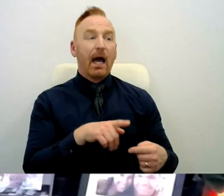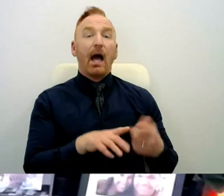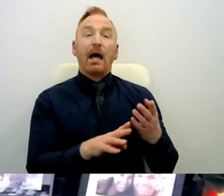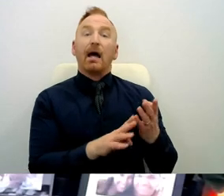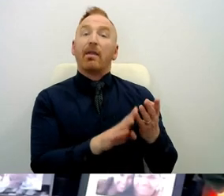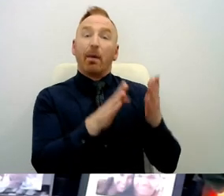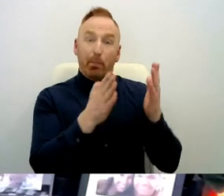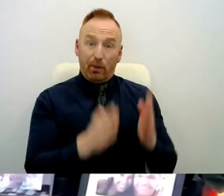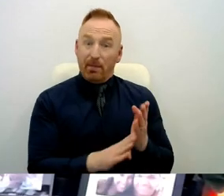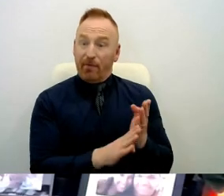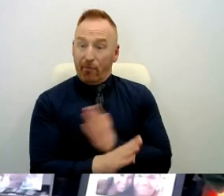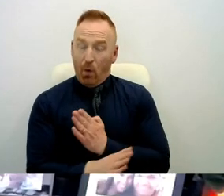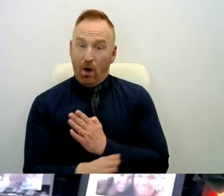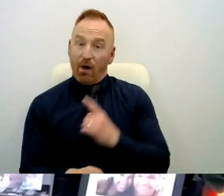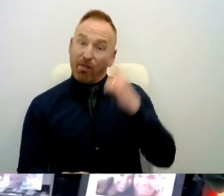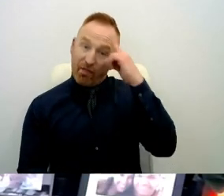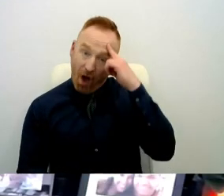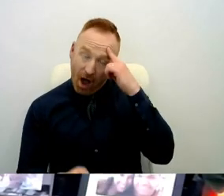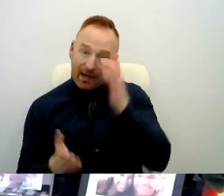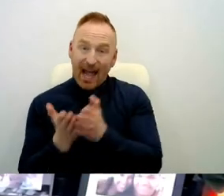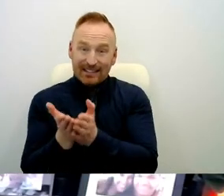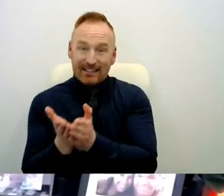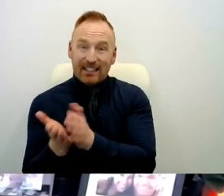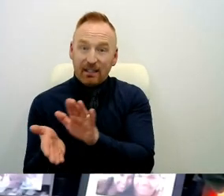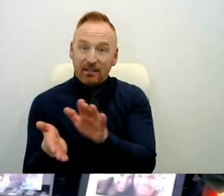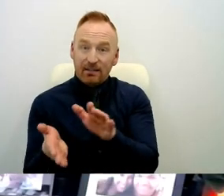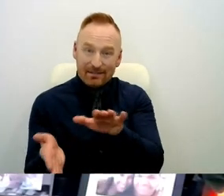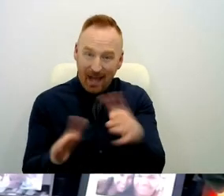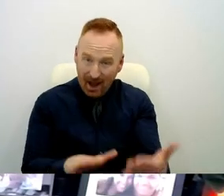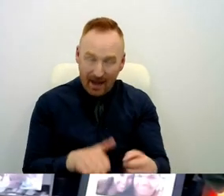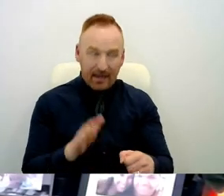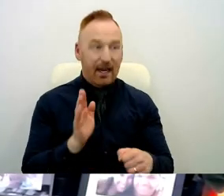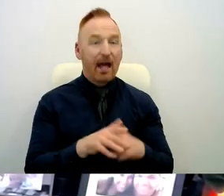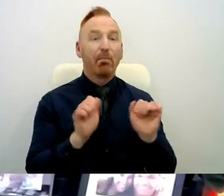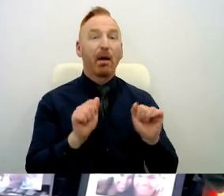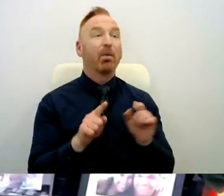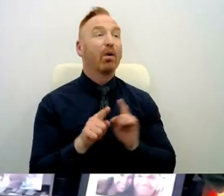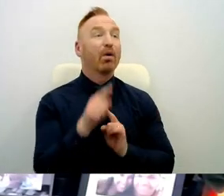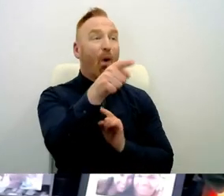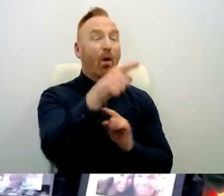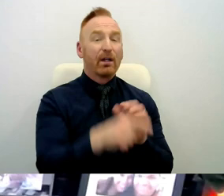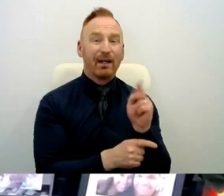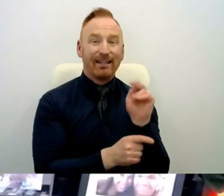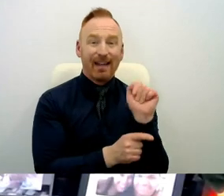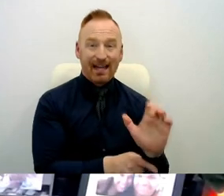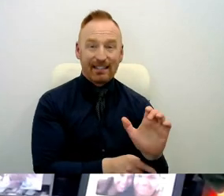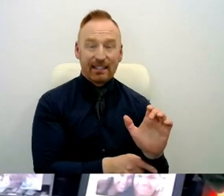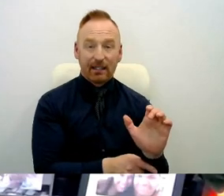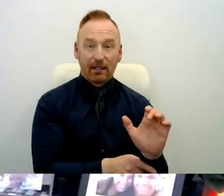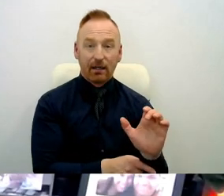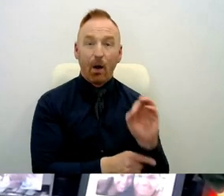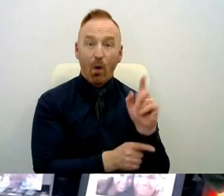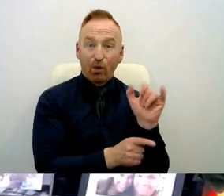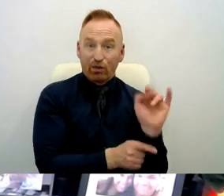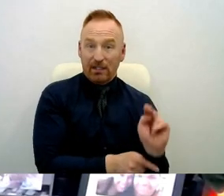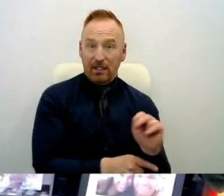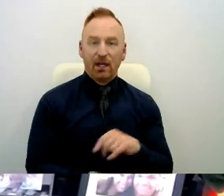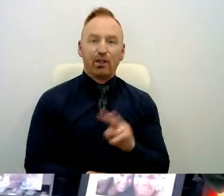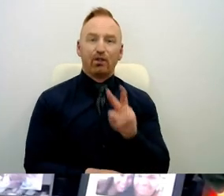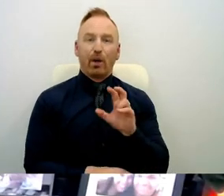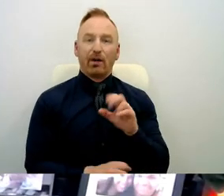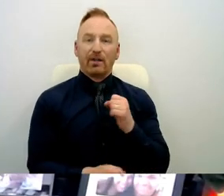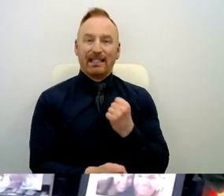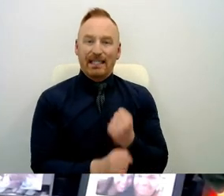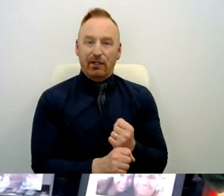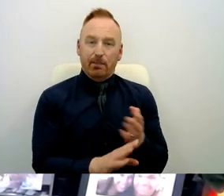predecessor was believed to have died at sea while leading an exploratory expedition across the Atlantic Ocean almost 200 years